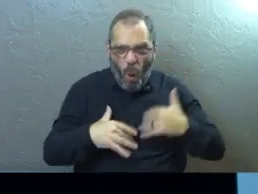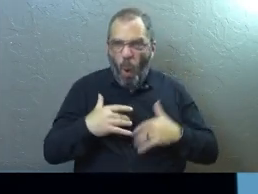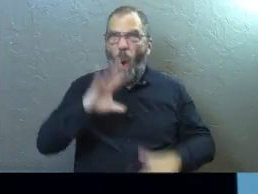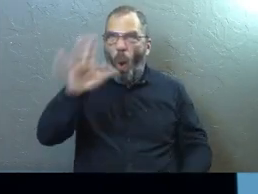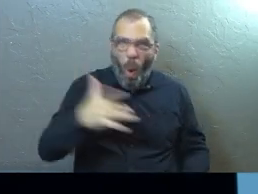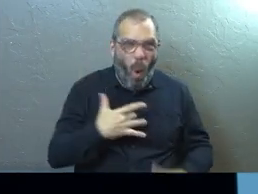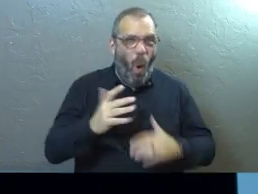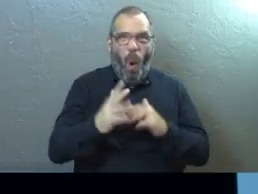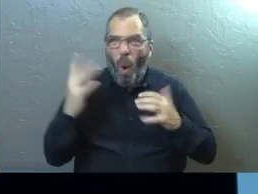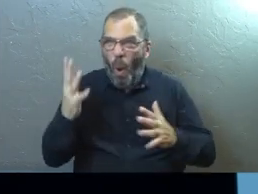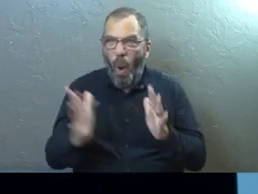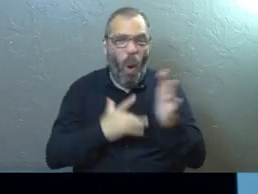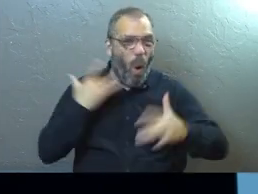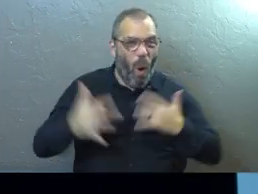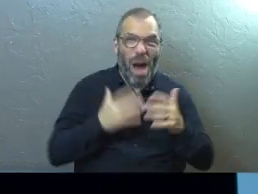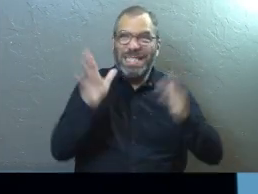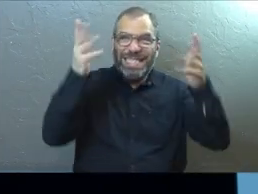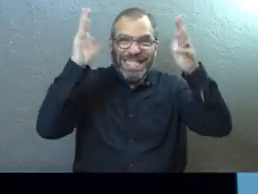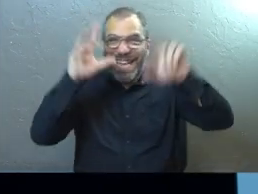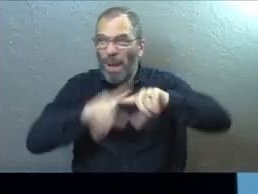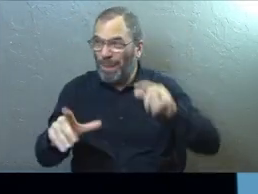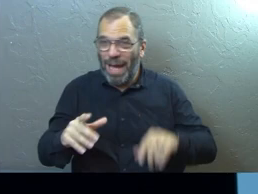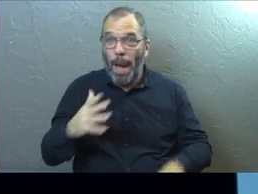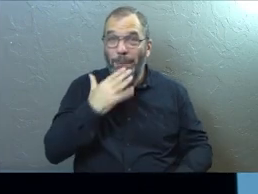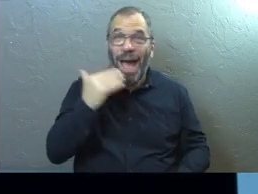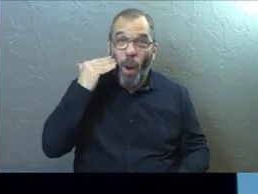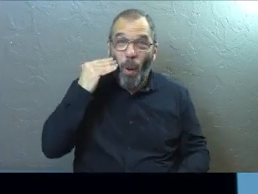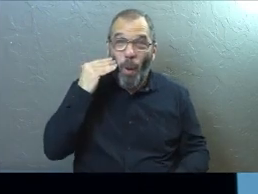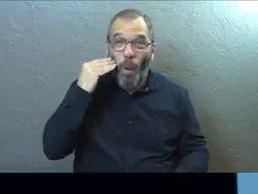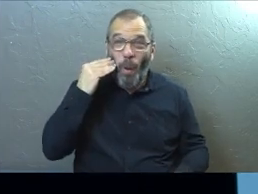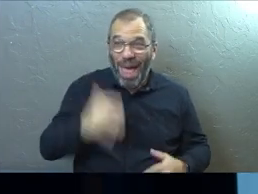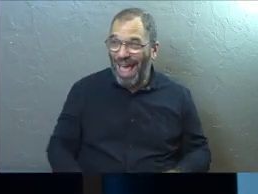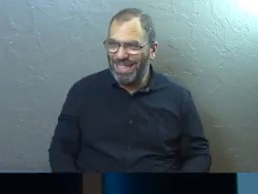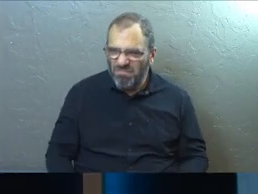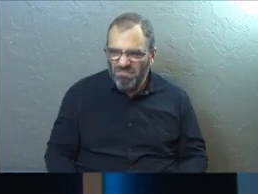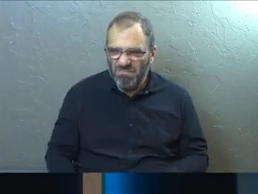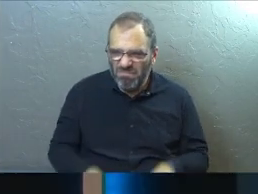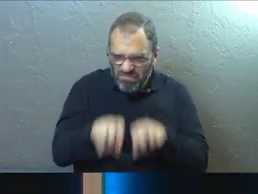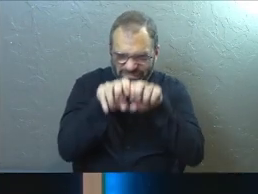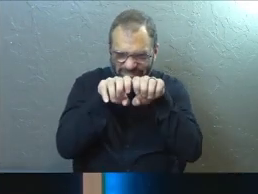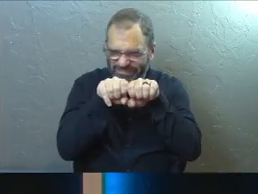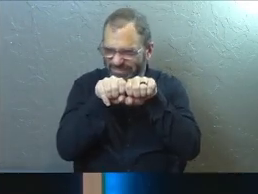like, yes, he protects you. He loves you. He's watching over you. But what about in my life when it doesn't feel like that?